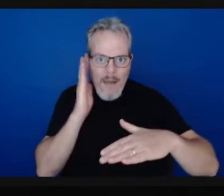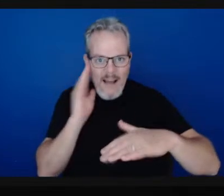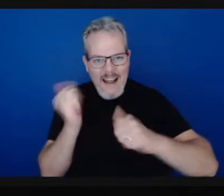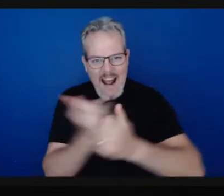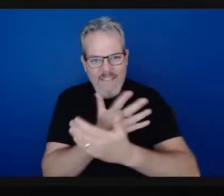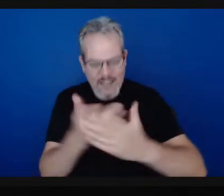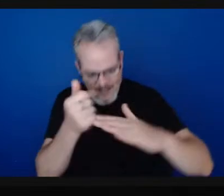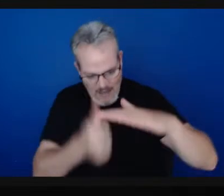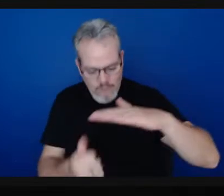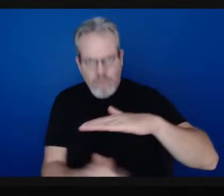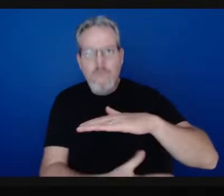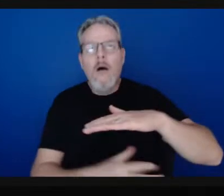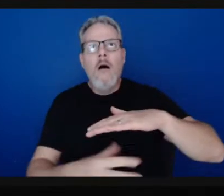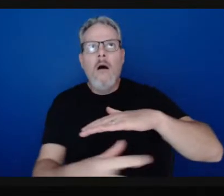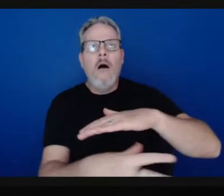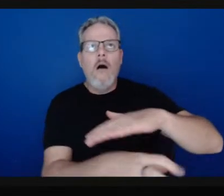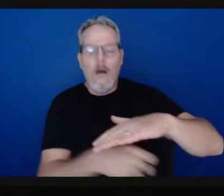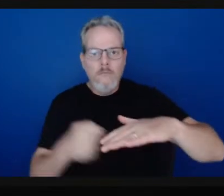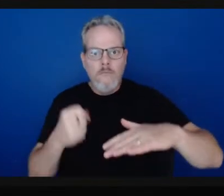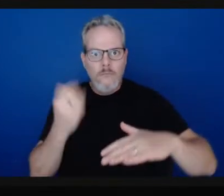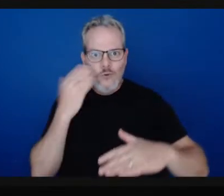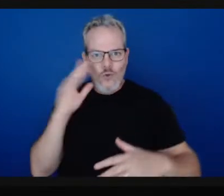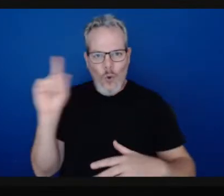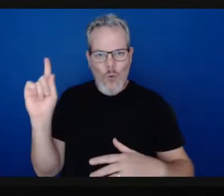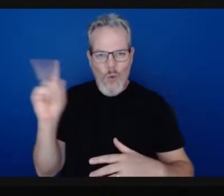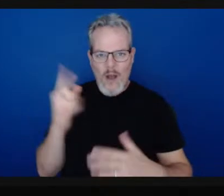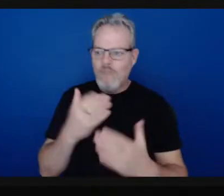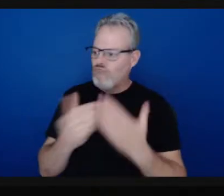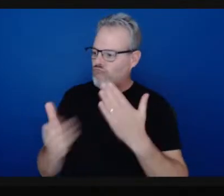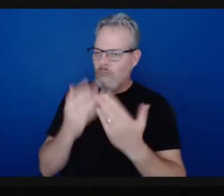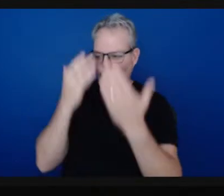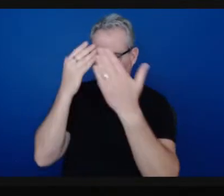dark and you've had damage to your structure.